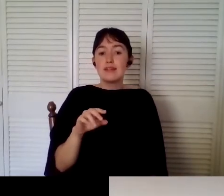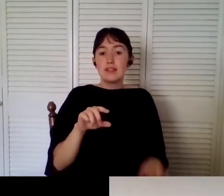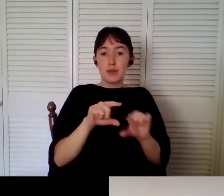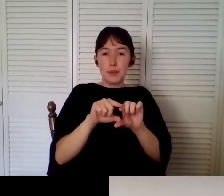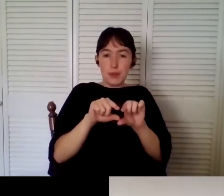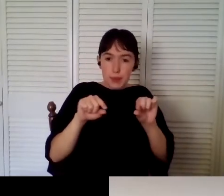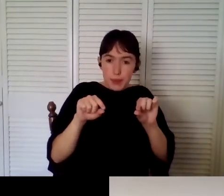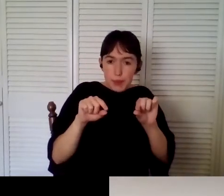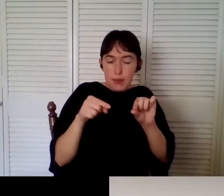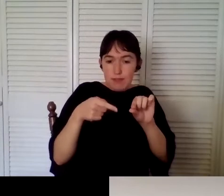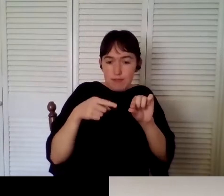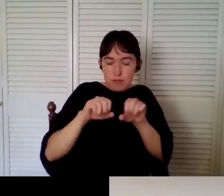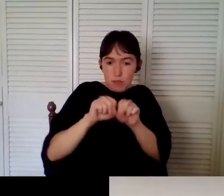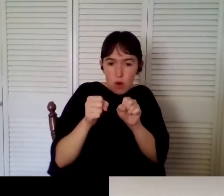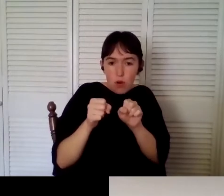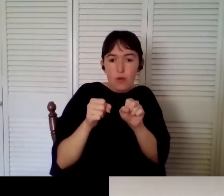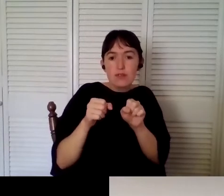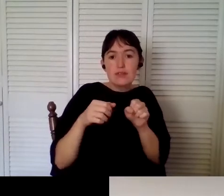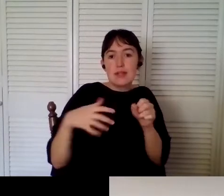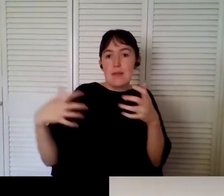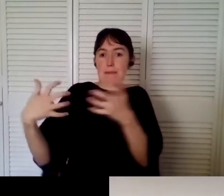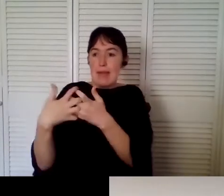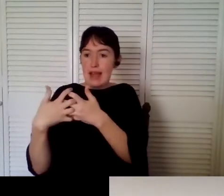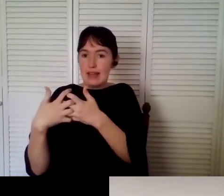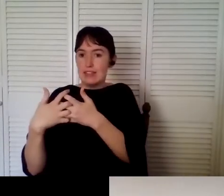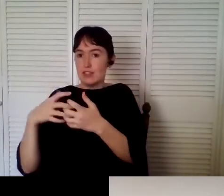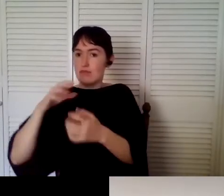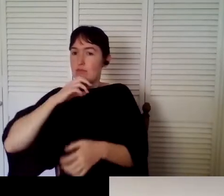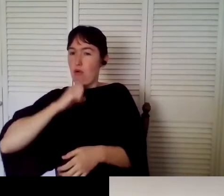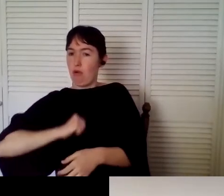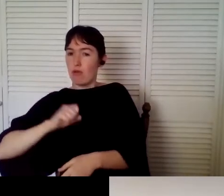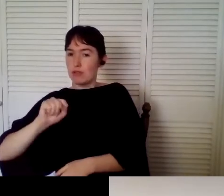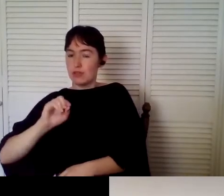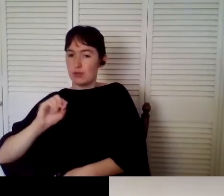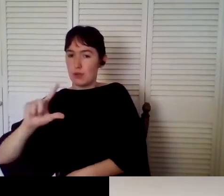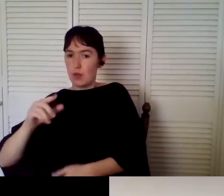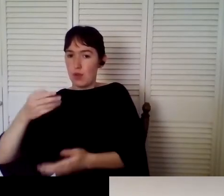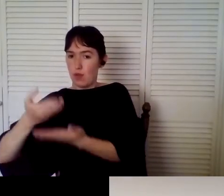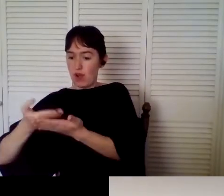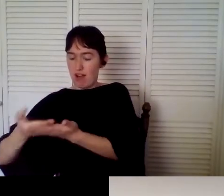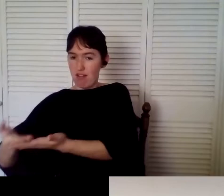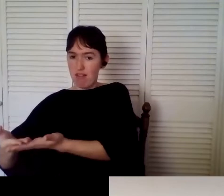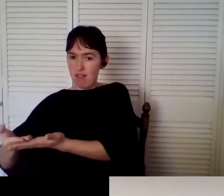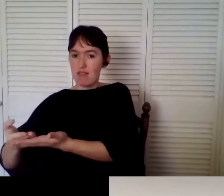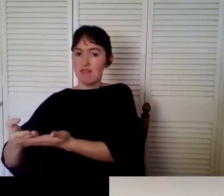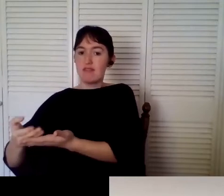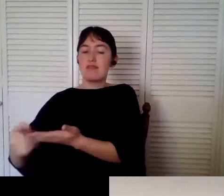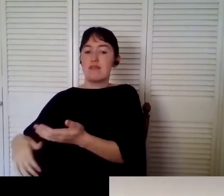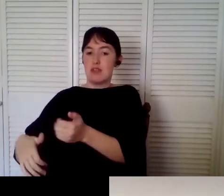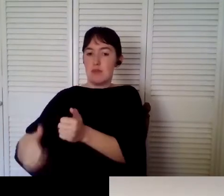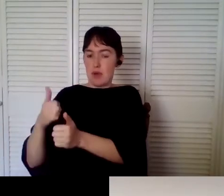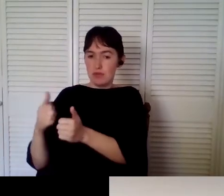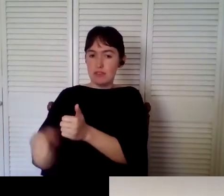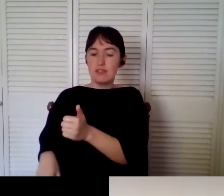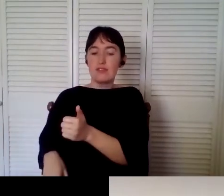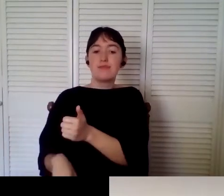atlatl matched the archaeological record the most, and kind of gave us an insight into how deadly atlatl hunting was in